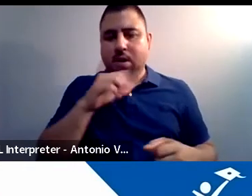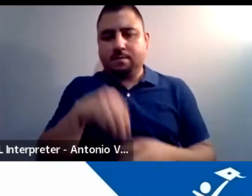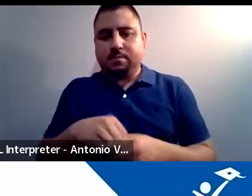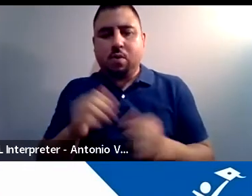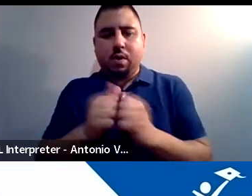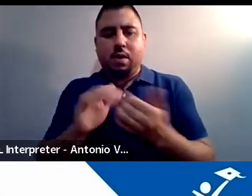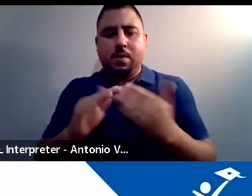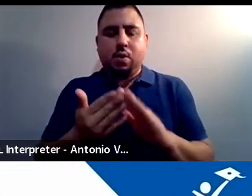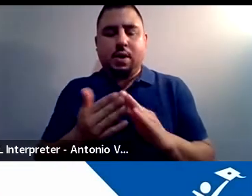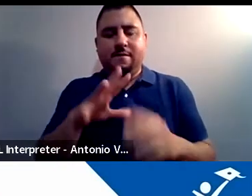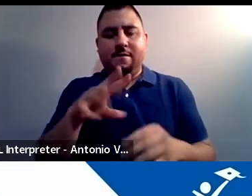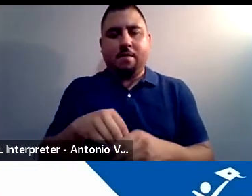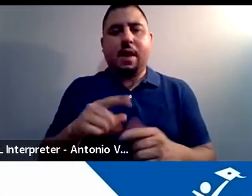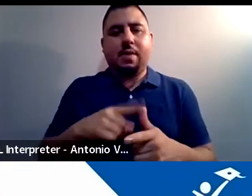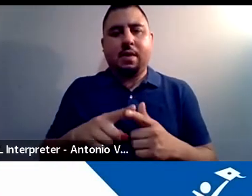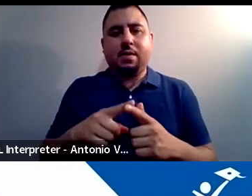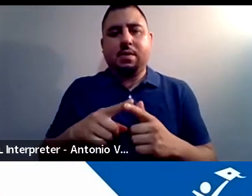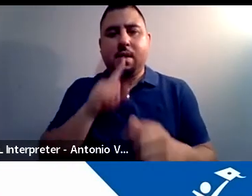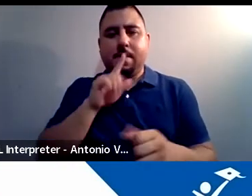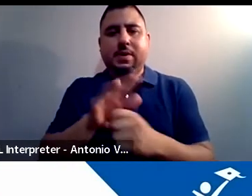and the commitment to the Pointer Ridge,